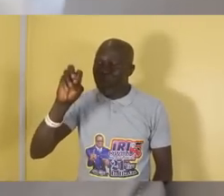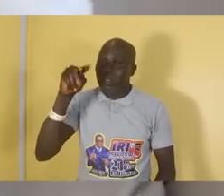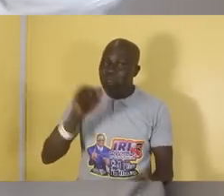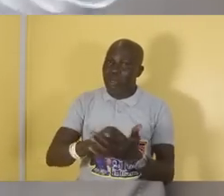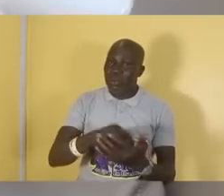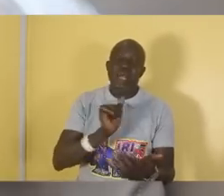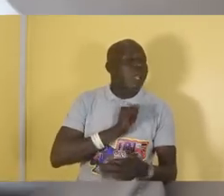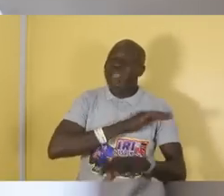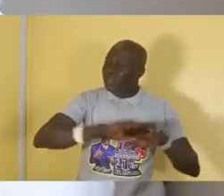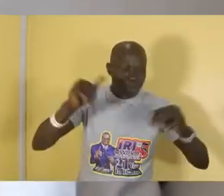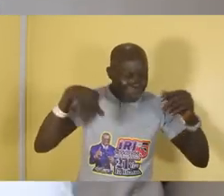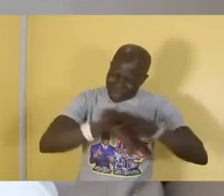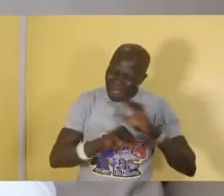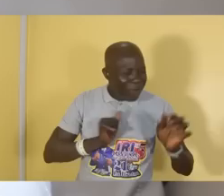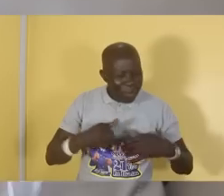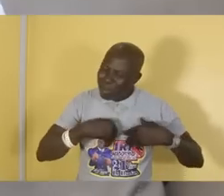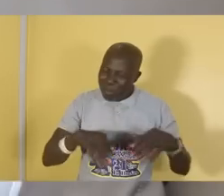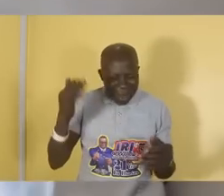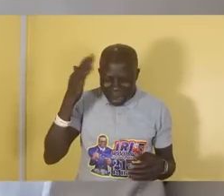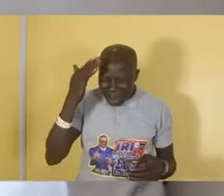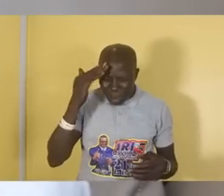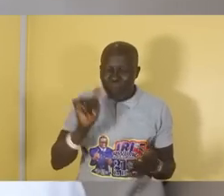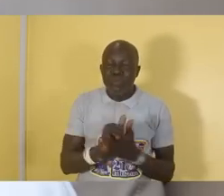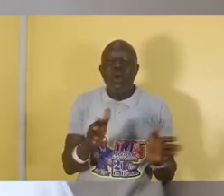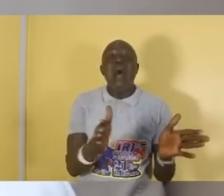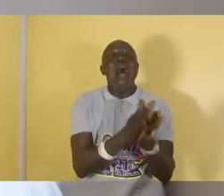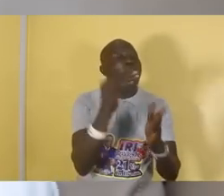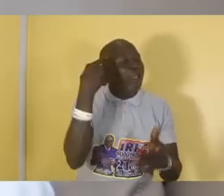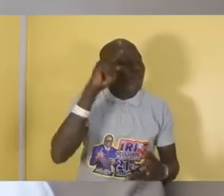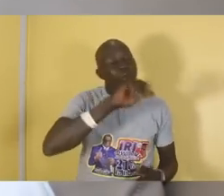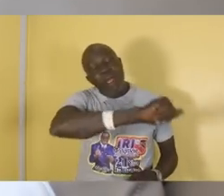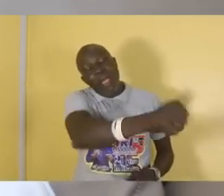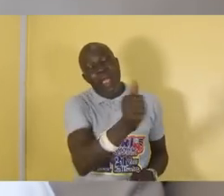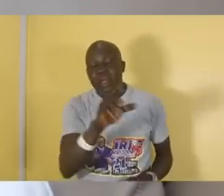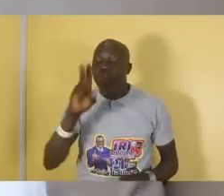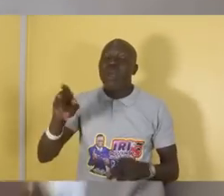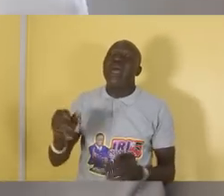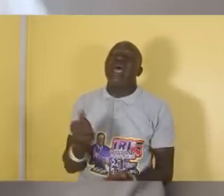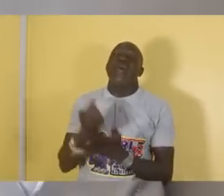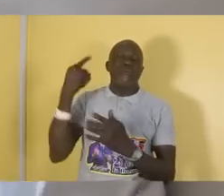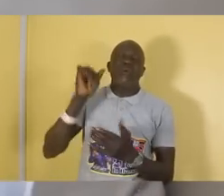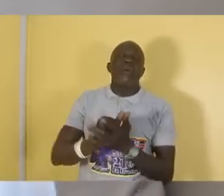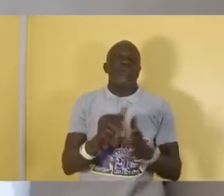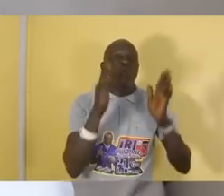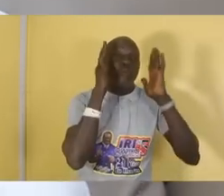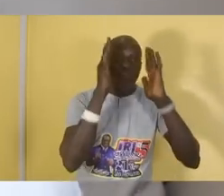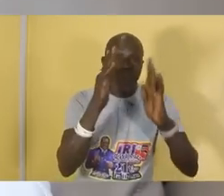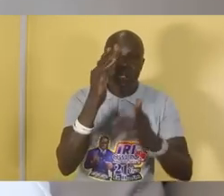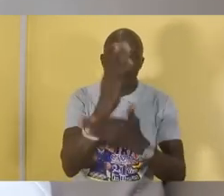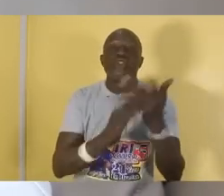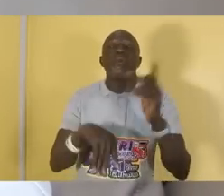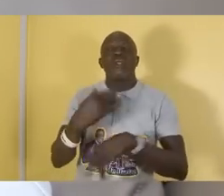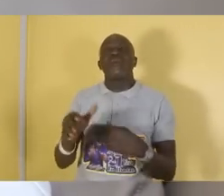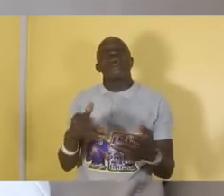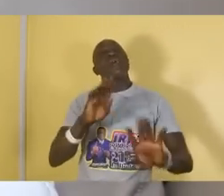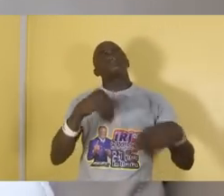money. It's not in my nature. To ask for assistance from me.